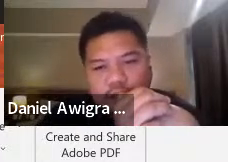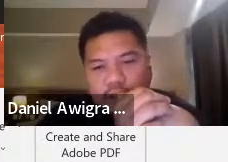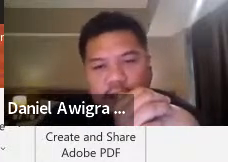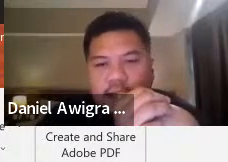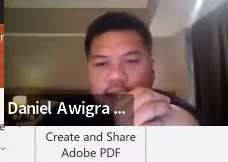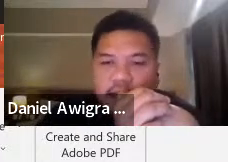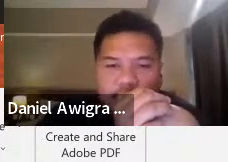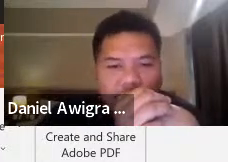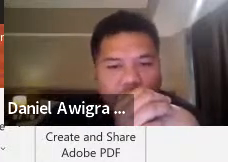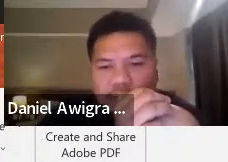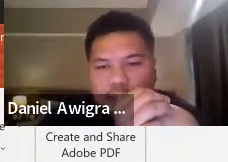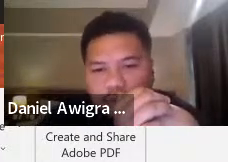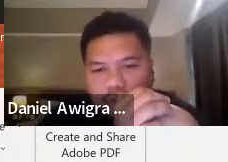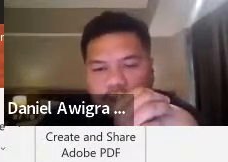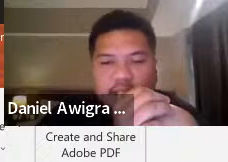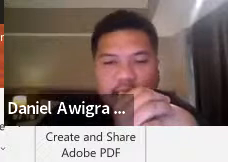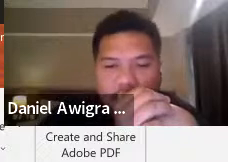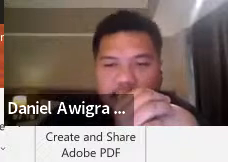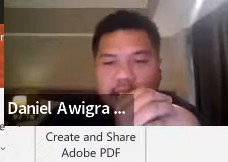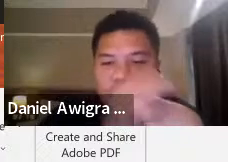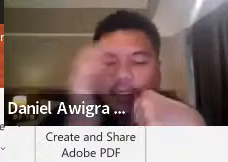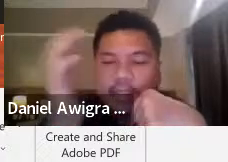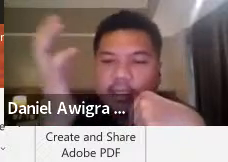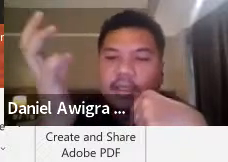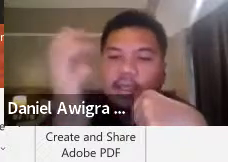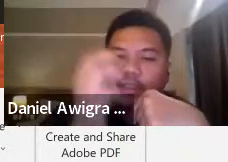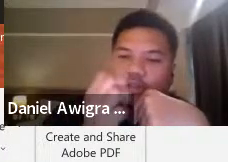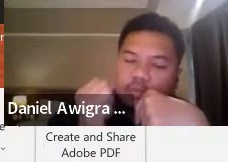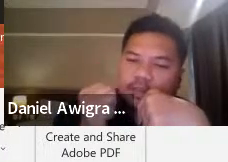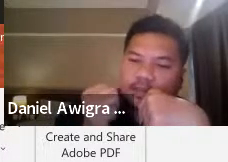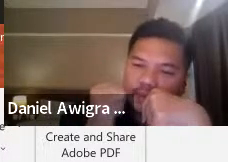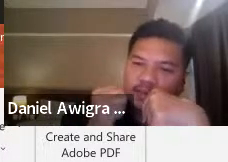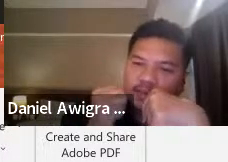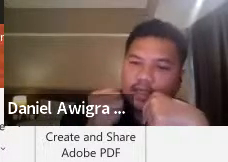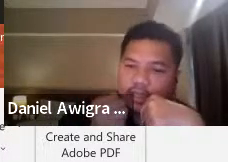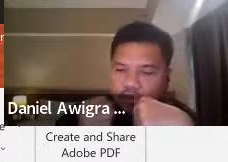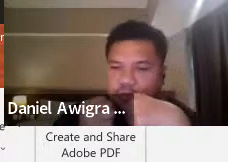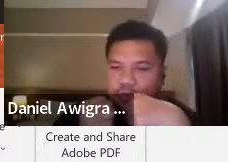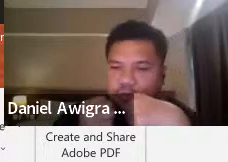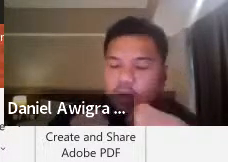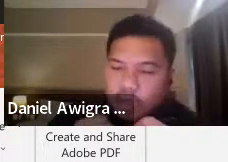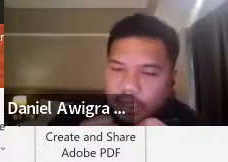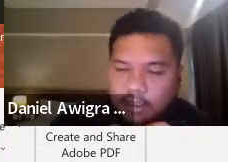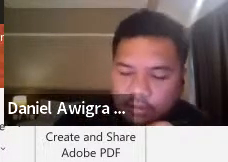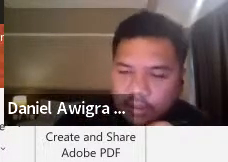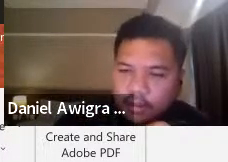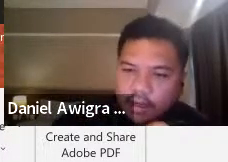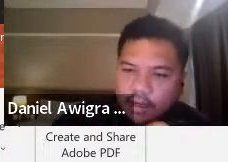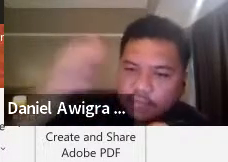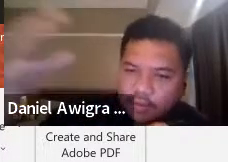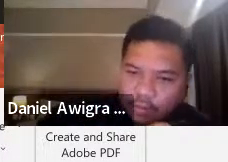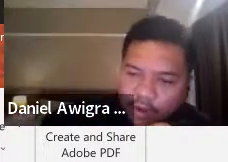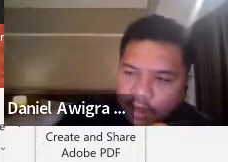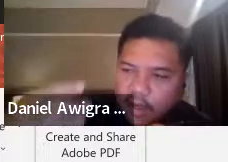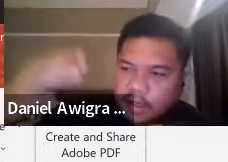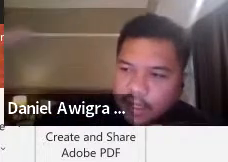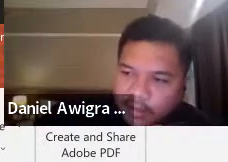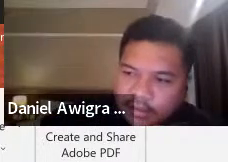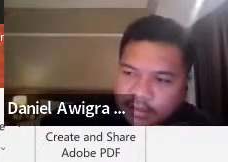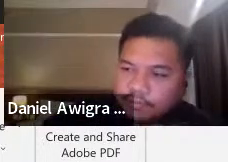of torture cannot be used as an evidence. So I think it's so much necessary to later on that